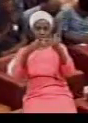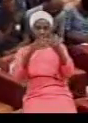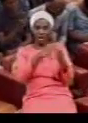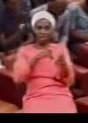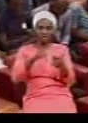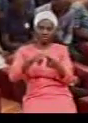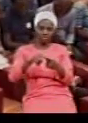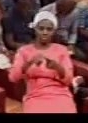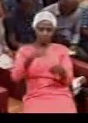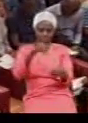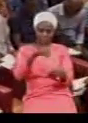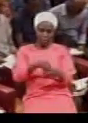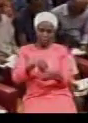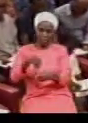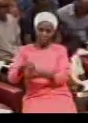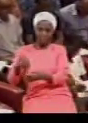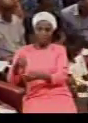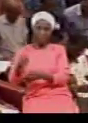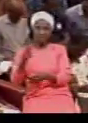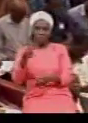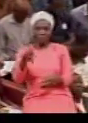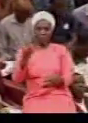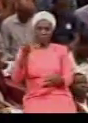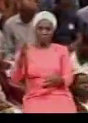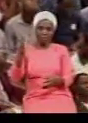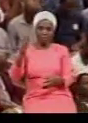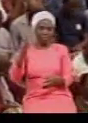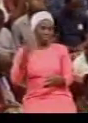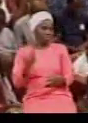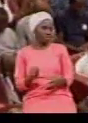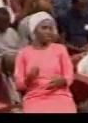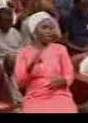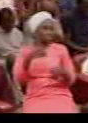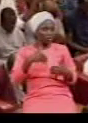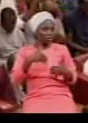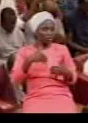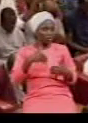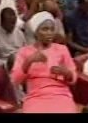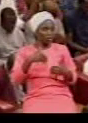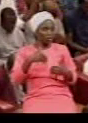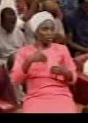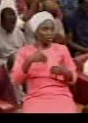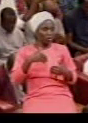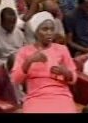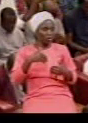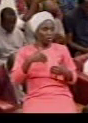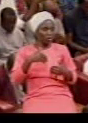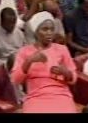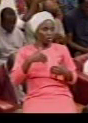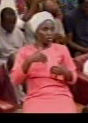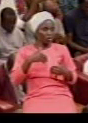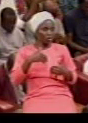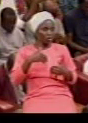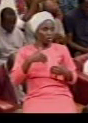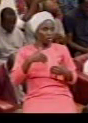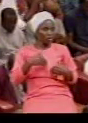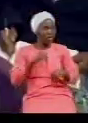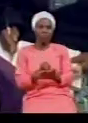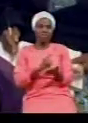plant. You have a work to do, it will be done. Verse